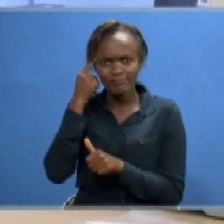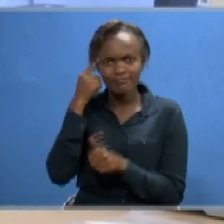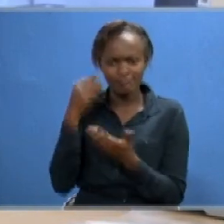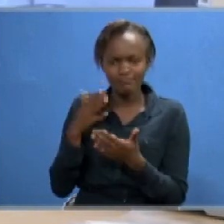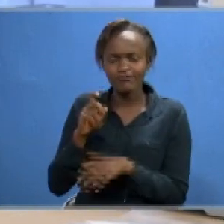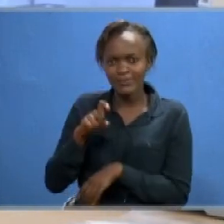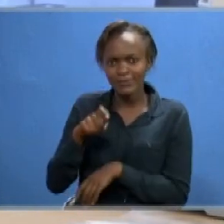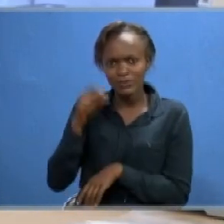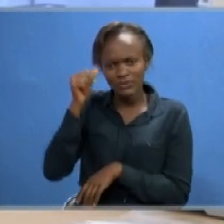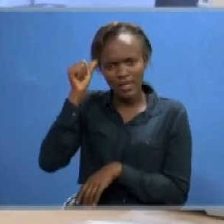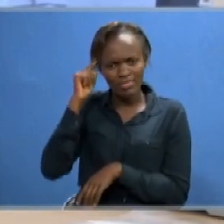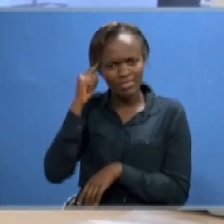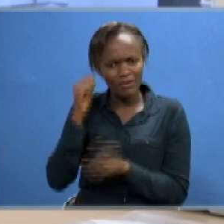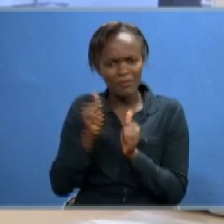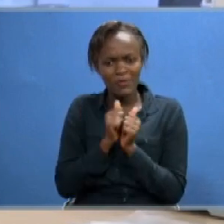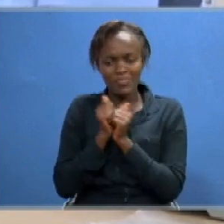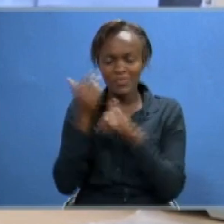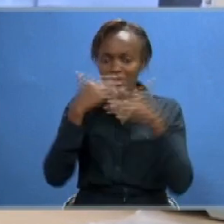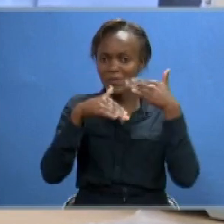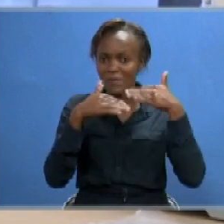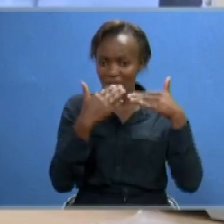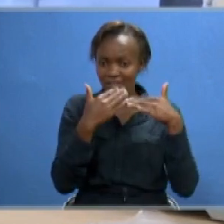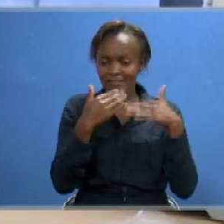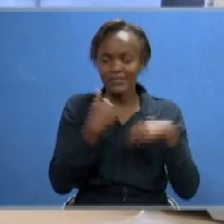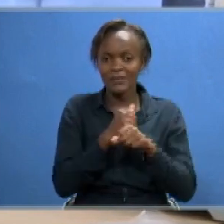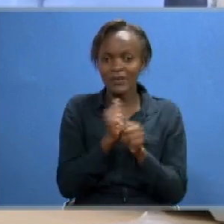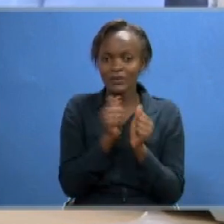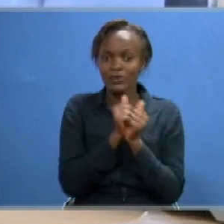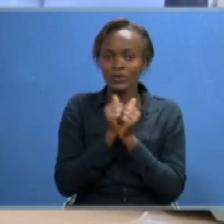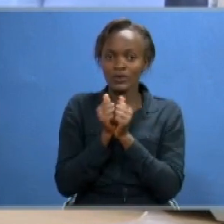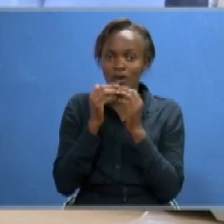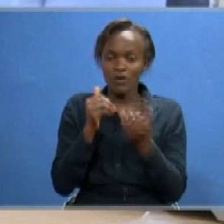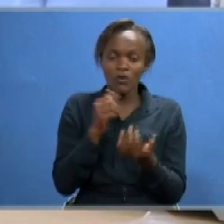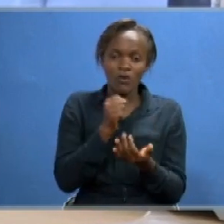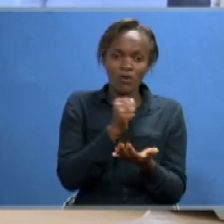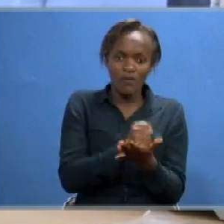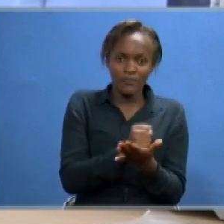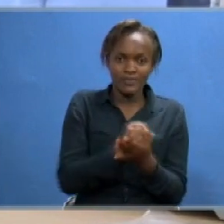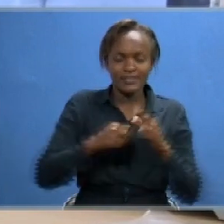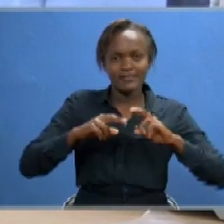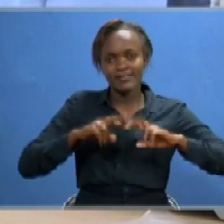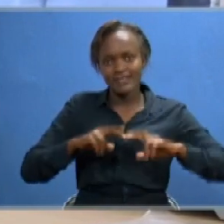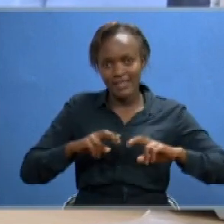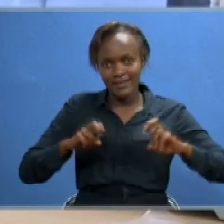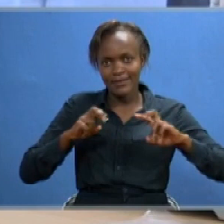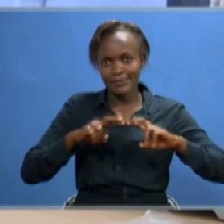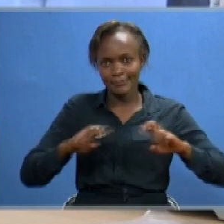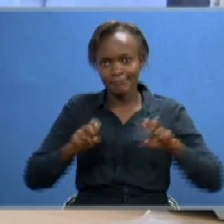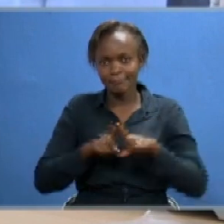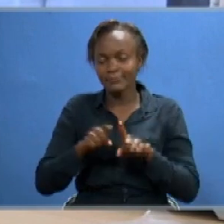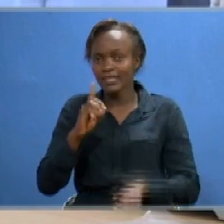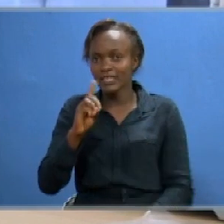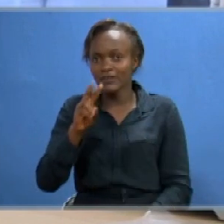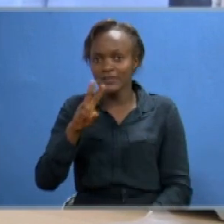engage the university. And the university engagement comes from the Office of the Research, DVC